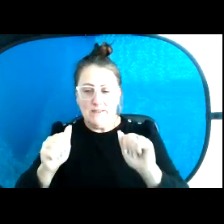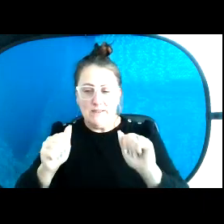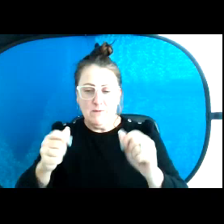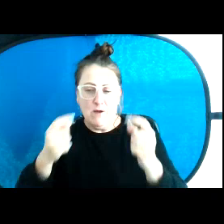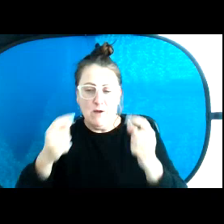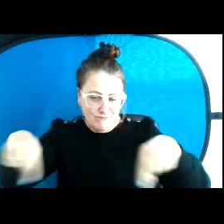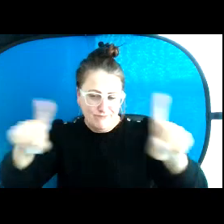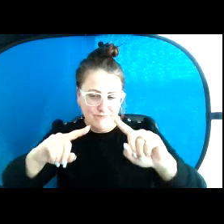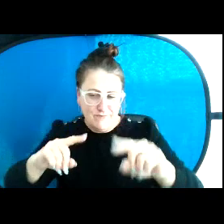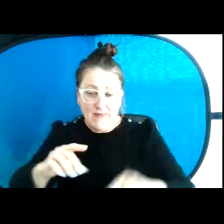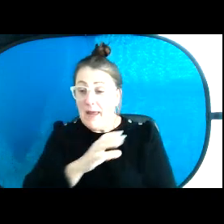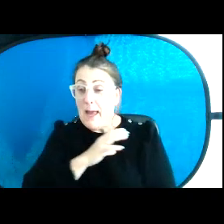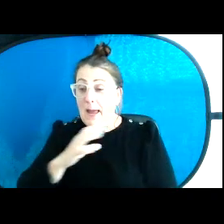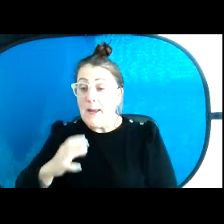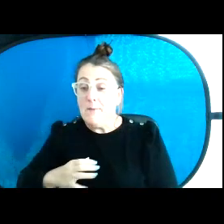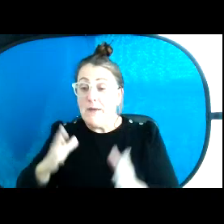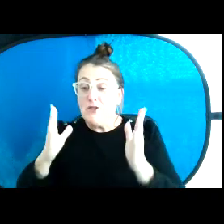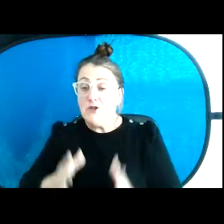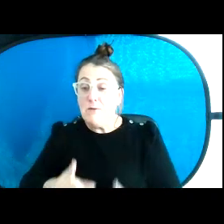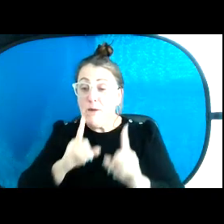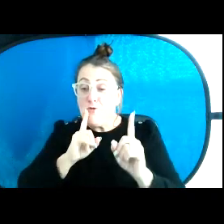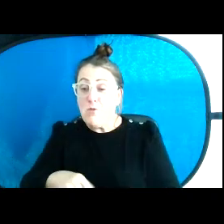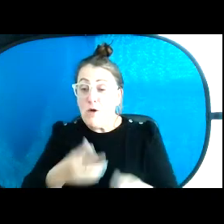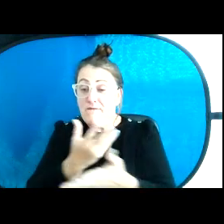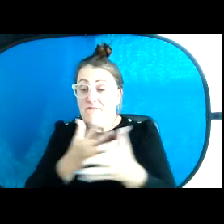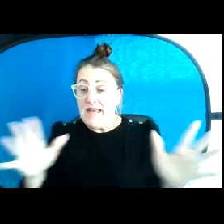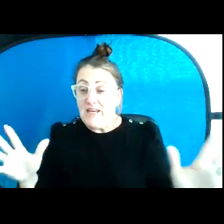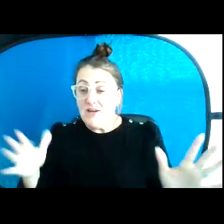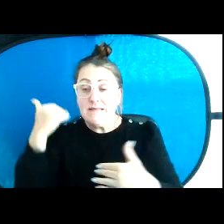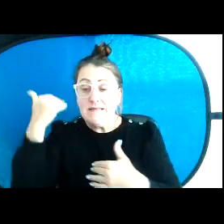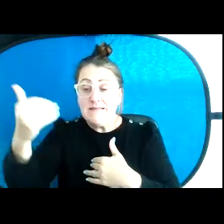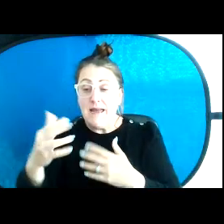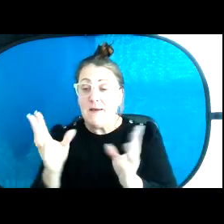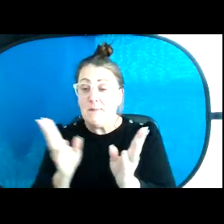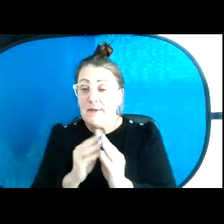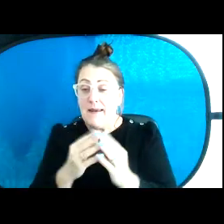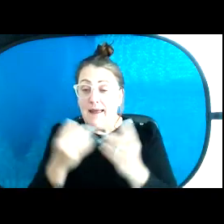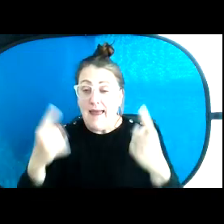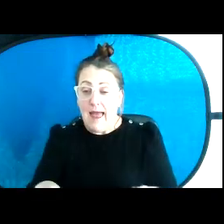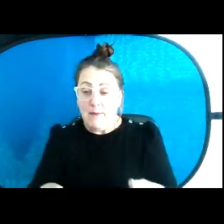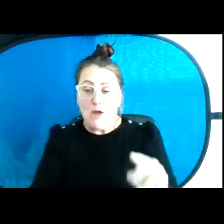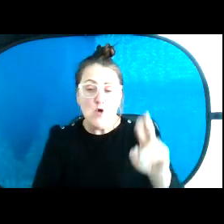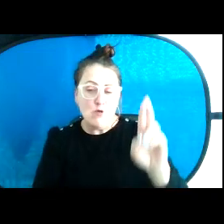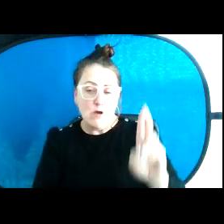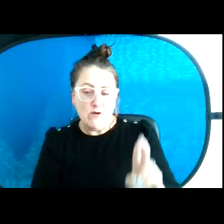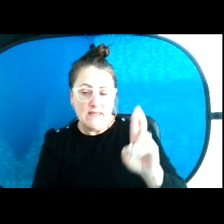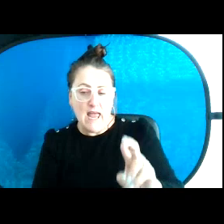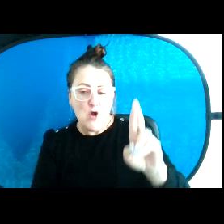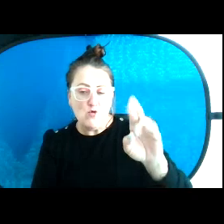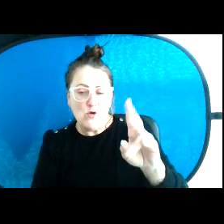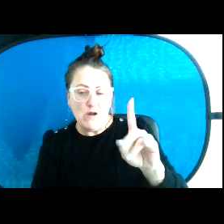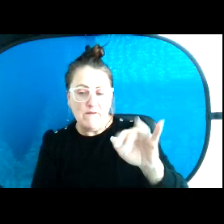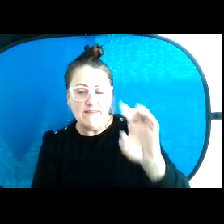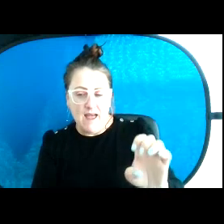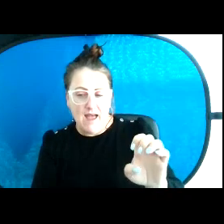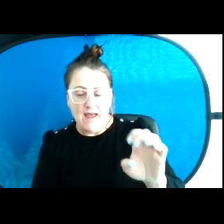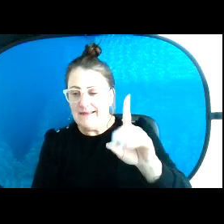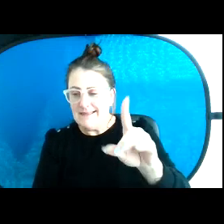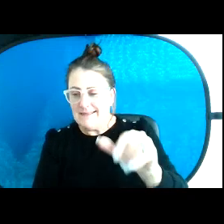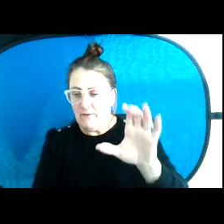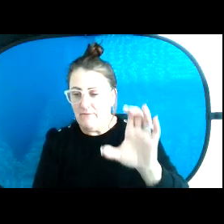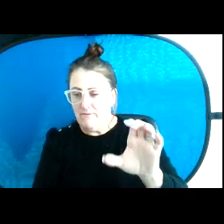Commissioners, this concludes my report. And as a reminder, our next regular Commission meeting will be in Riverside on December 4th and December 5th. Thank